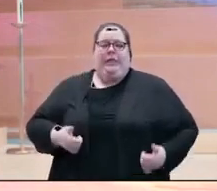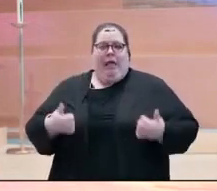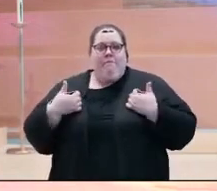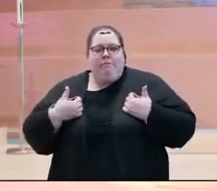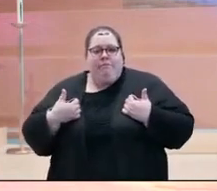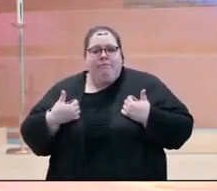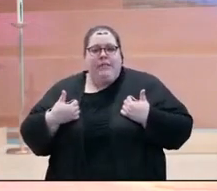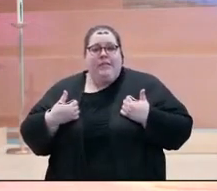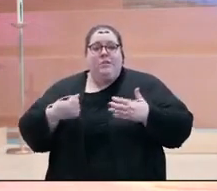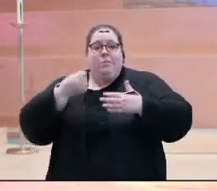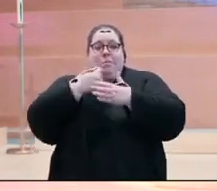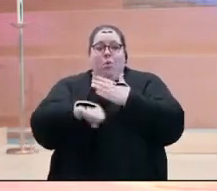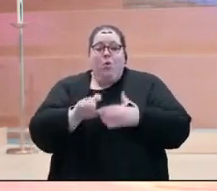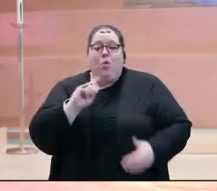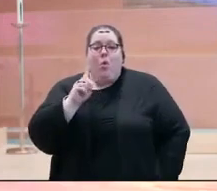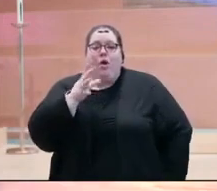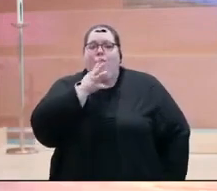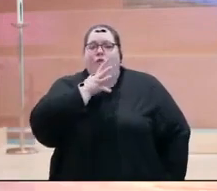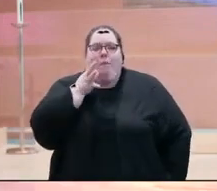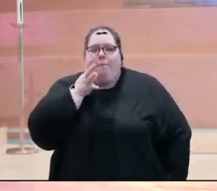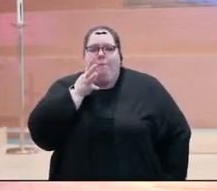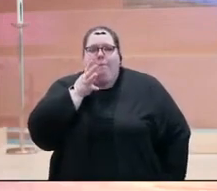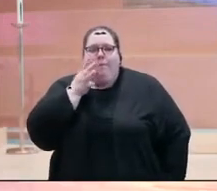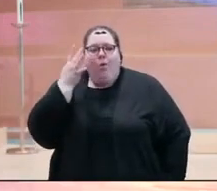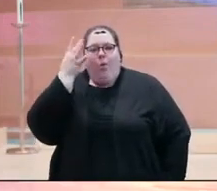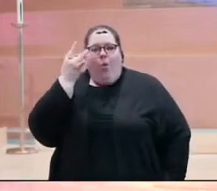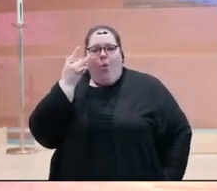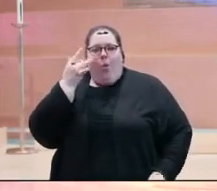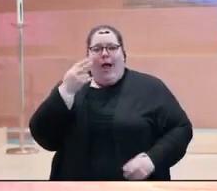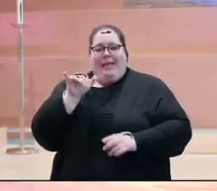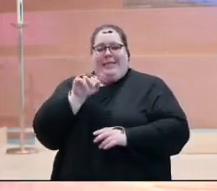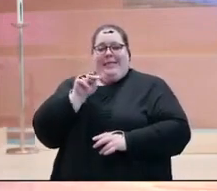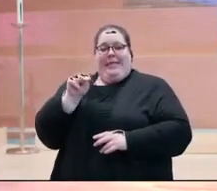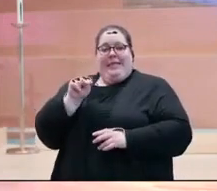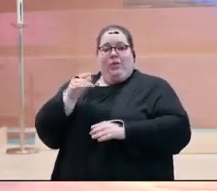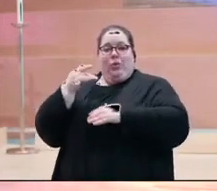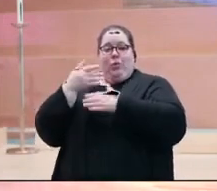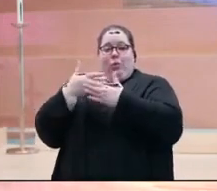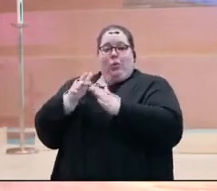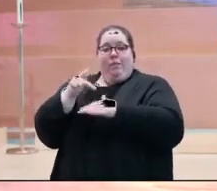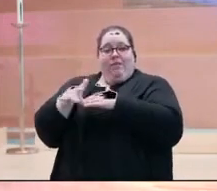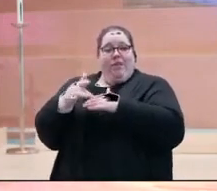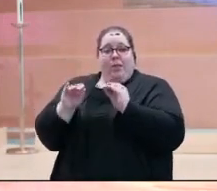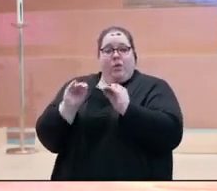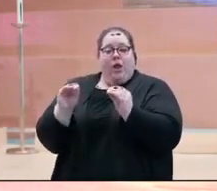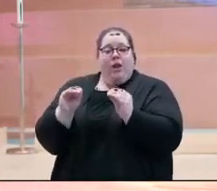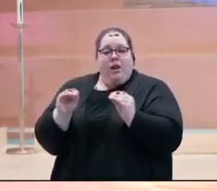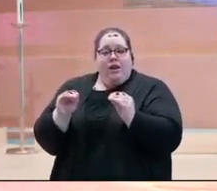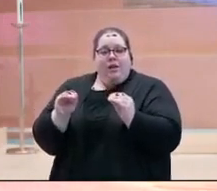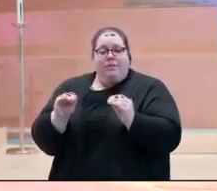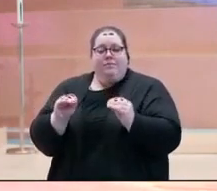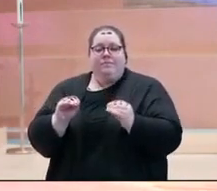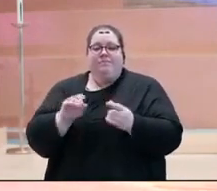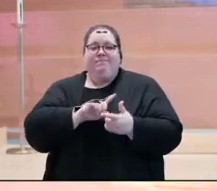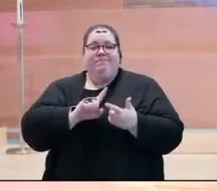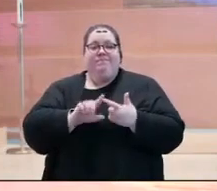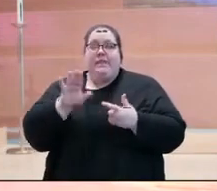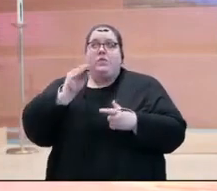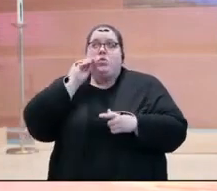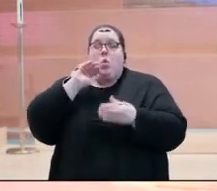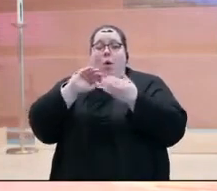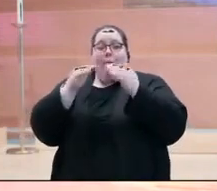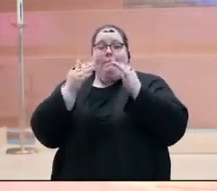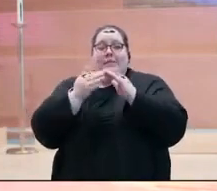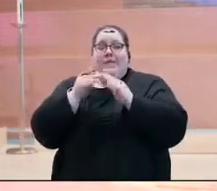born in a stable, in a manger, because there's no room for him in the inn. His hometown kicks him